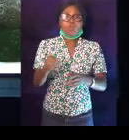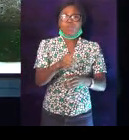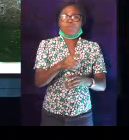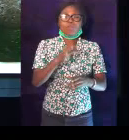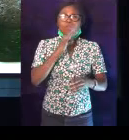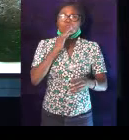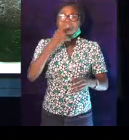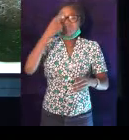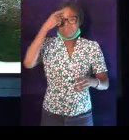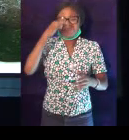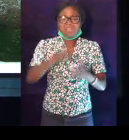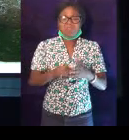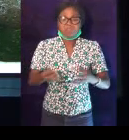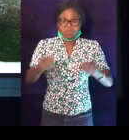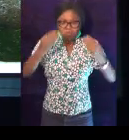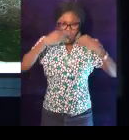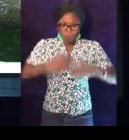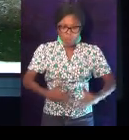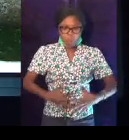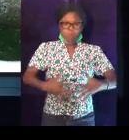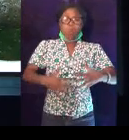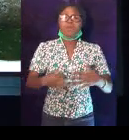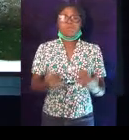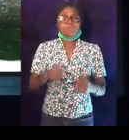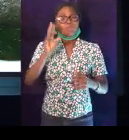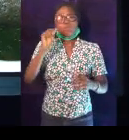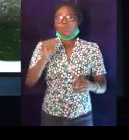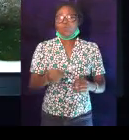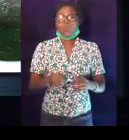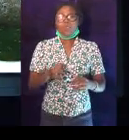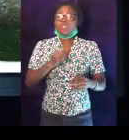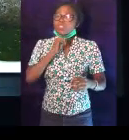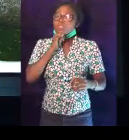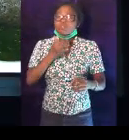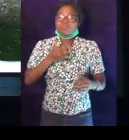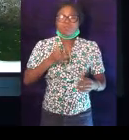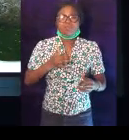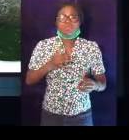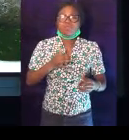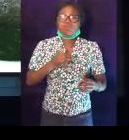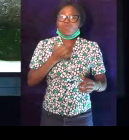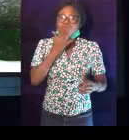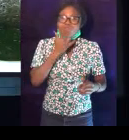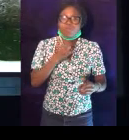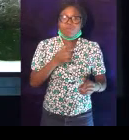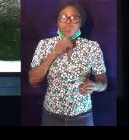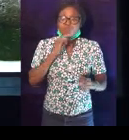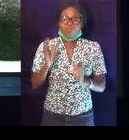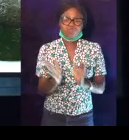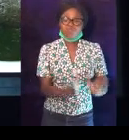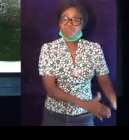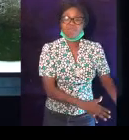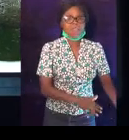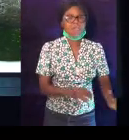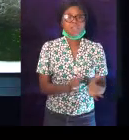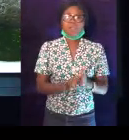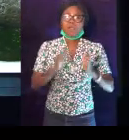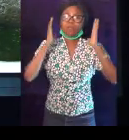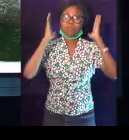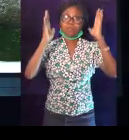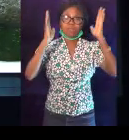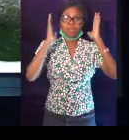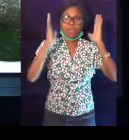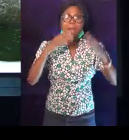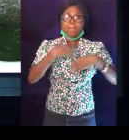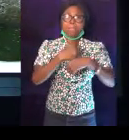us just feel like feeding the stomach anyhow, whether it nourishes the body or not. We should leave that aside